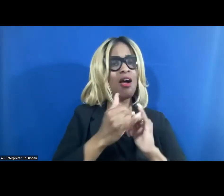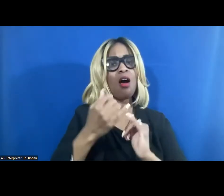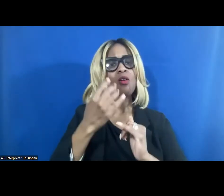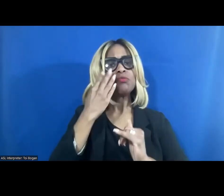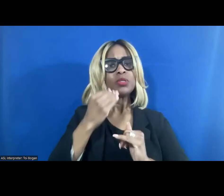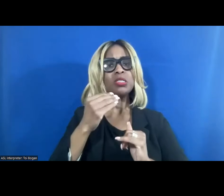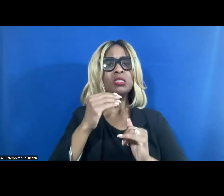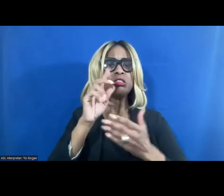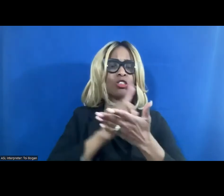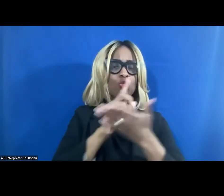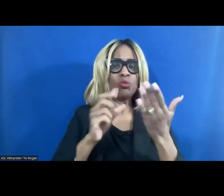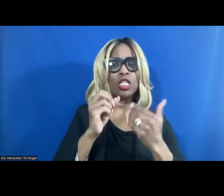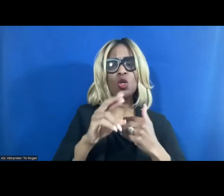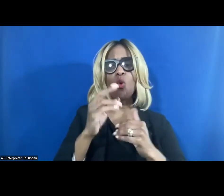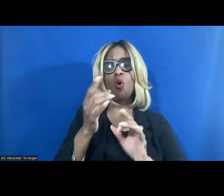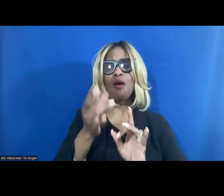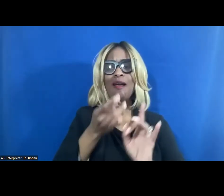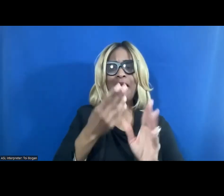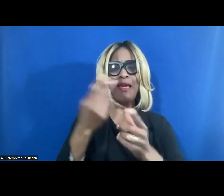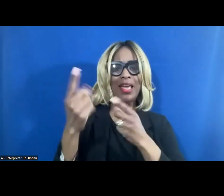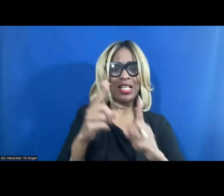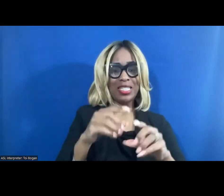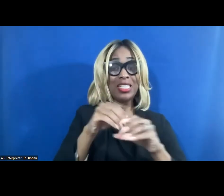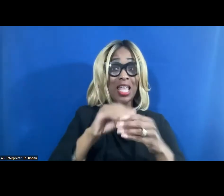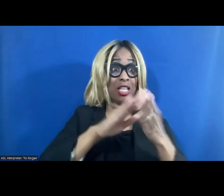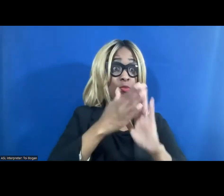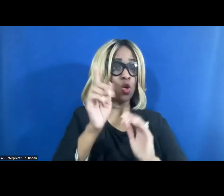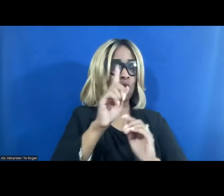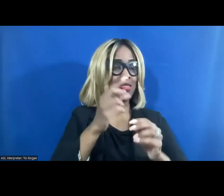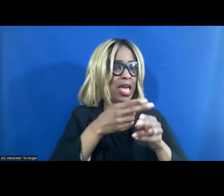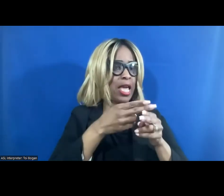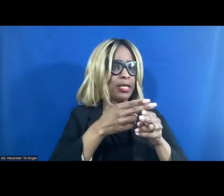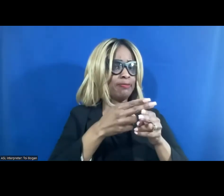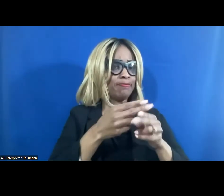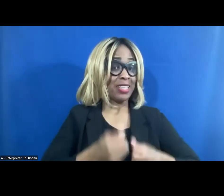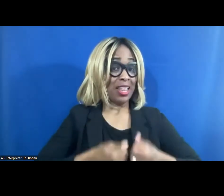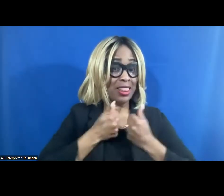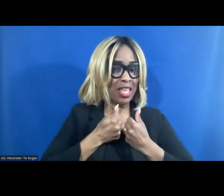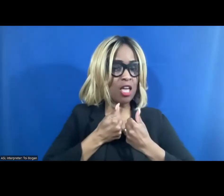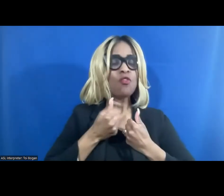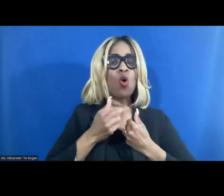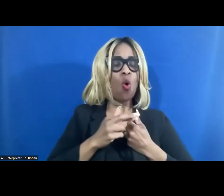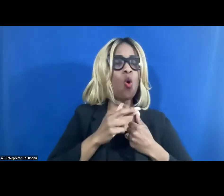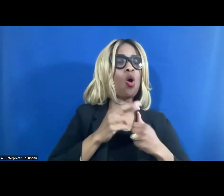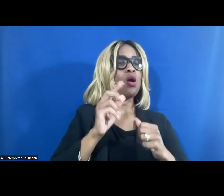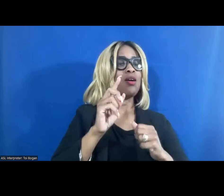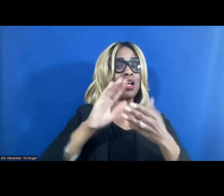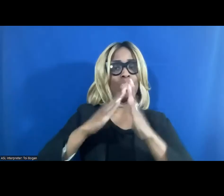hate incidents in the communities that they are either temporarily residing in or that they're returning home